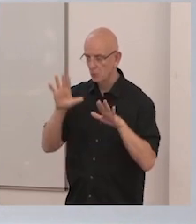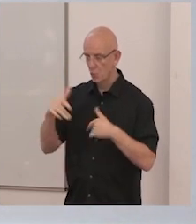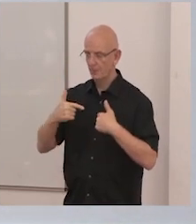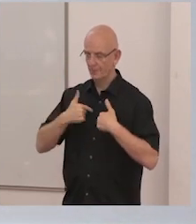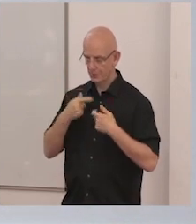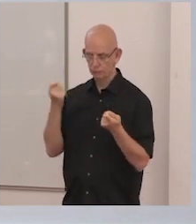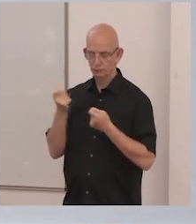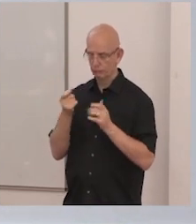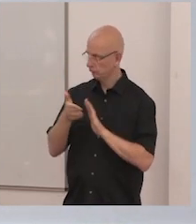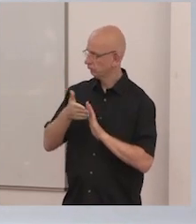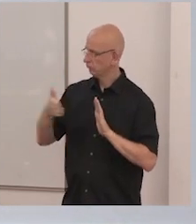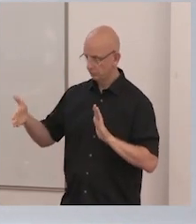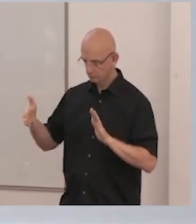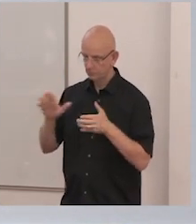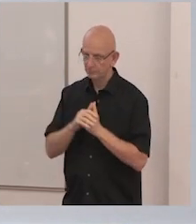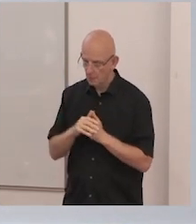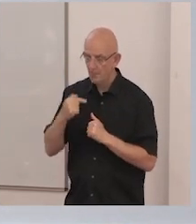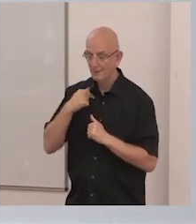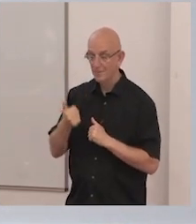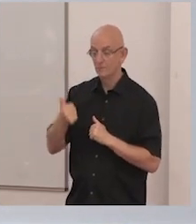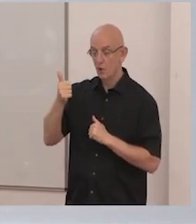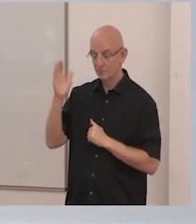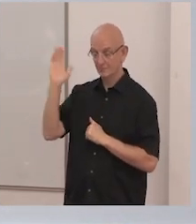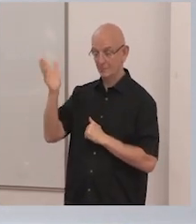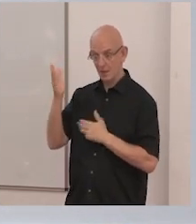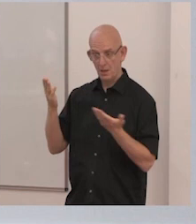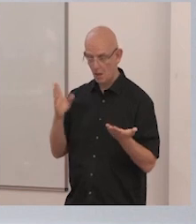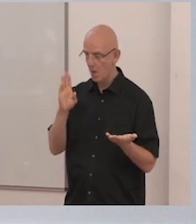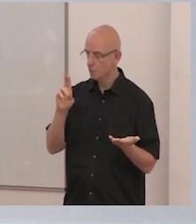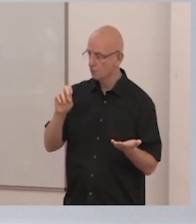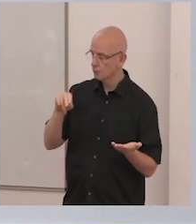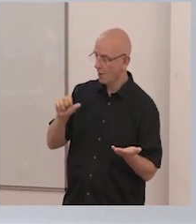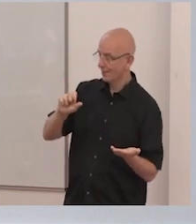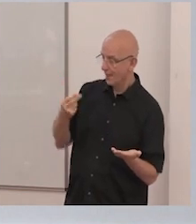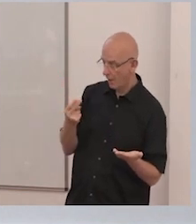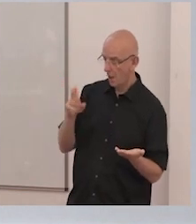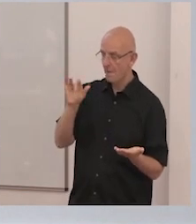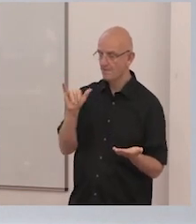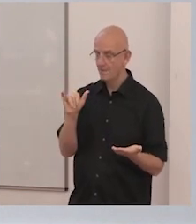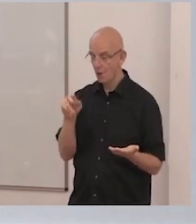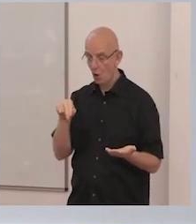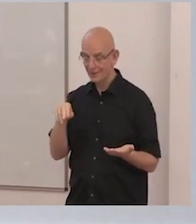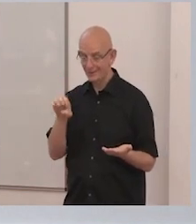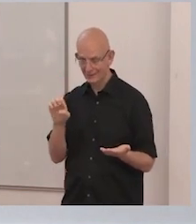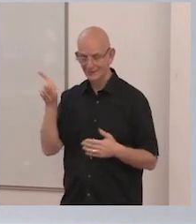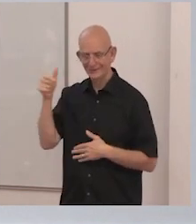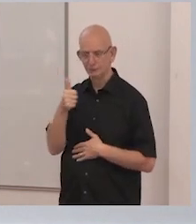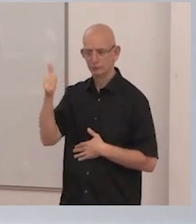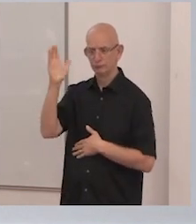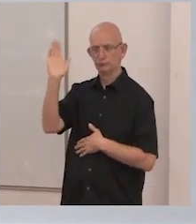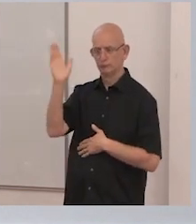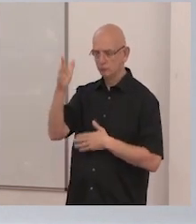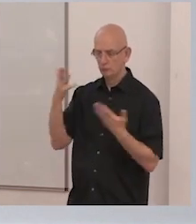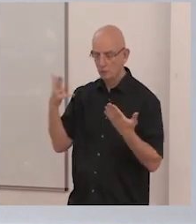in this discussion on the human rights obligations of states under the Convention on the Rights of the Child and the Convention on the Rights of Persons